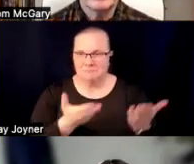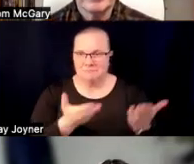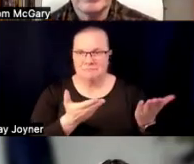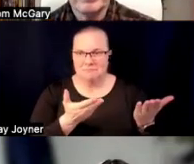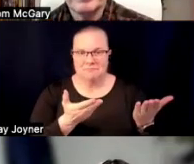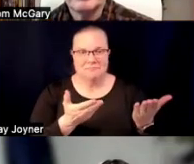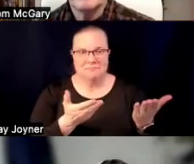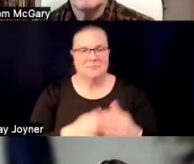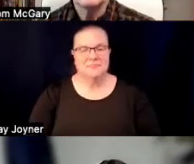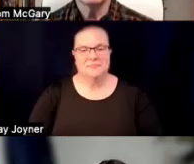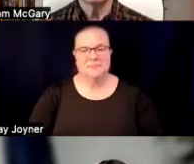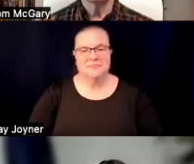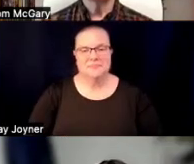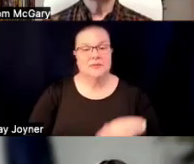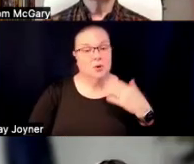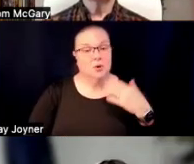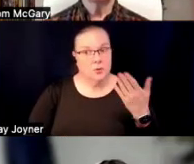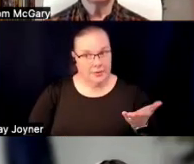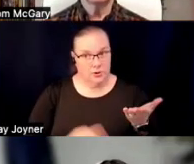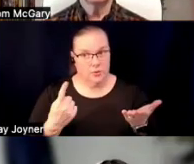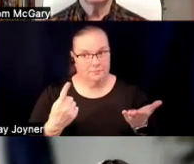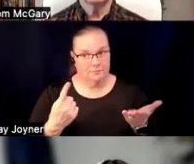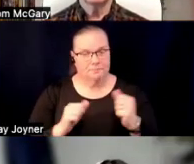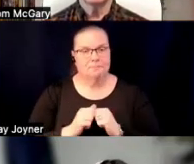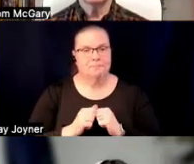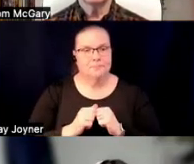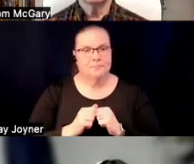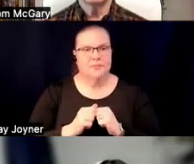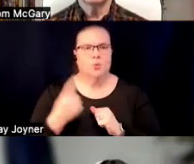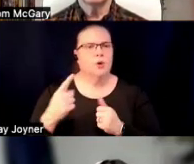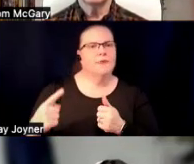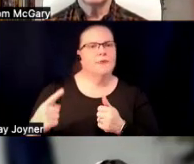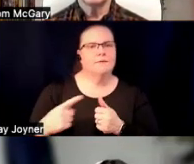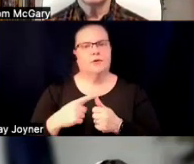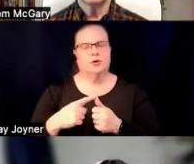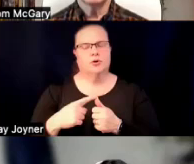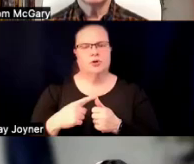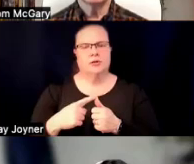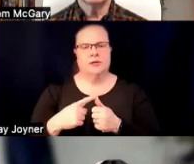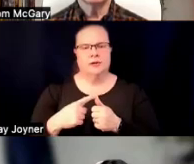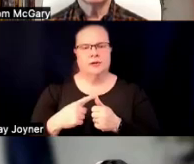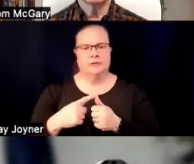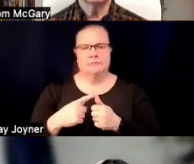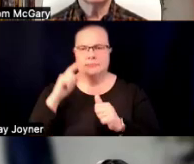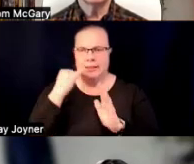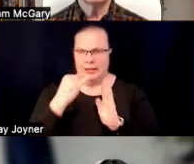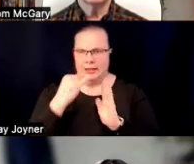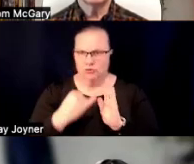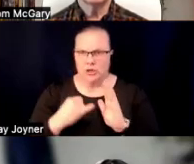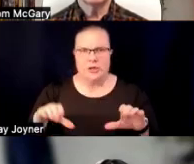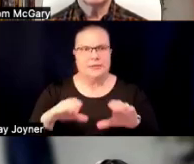All right. So this one was probably one of the first illustrations I did that I